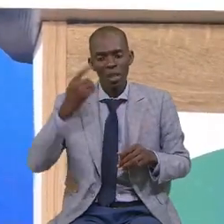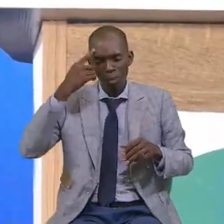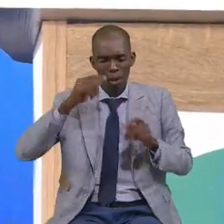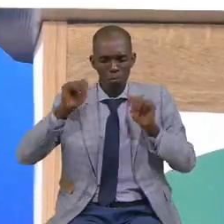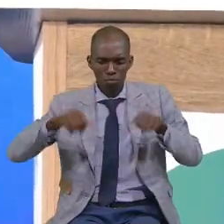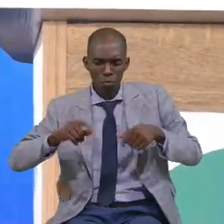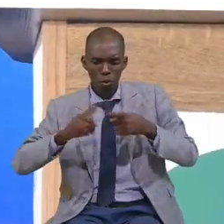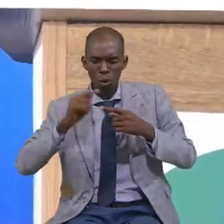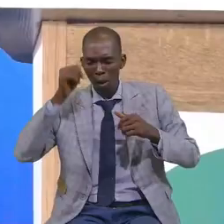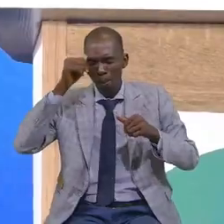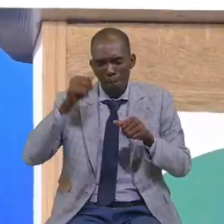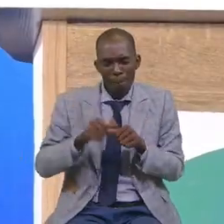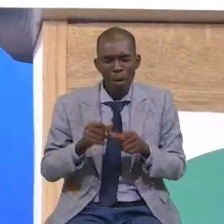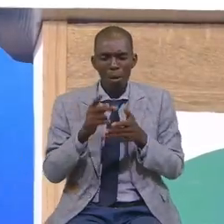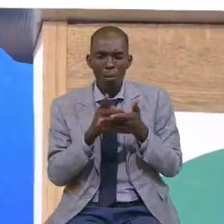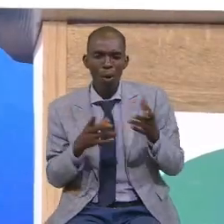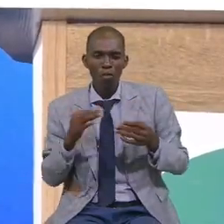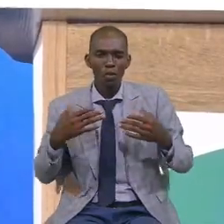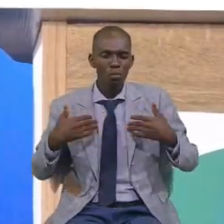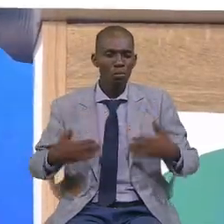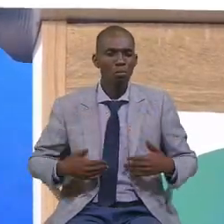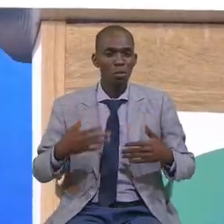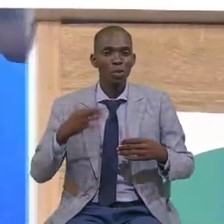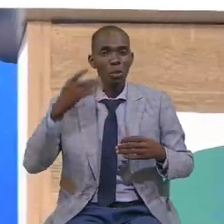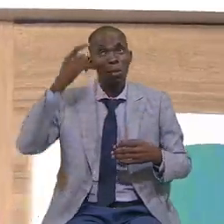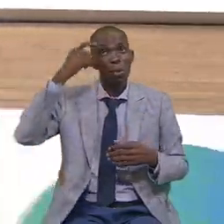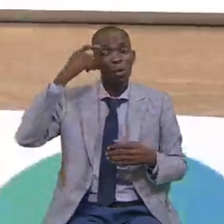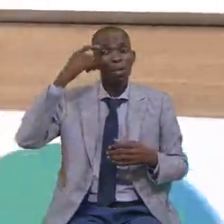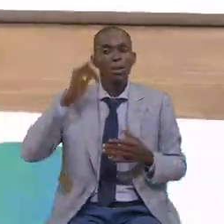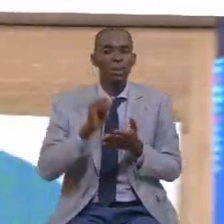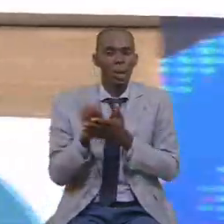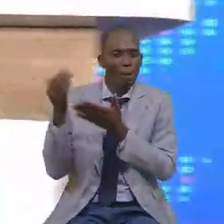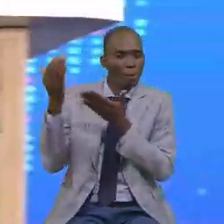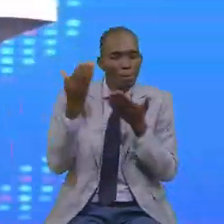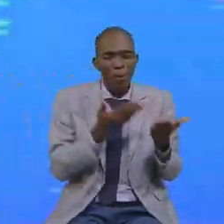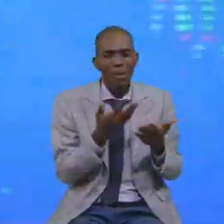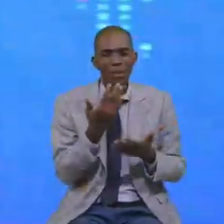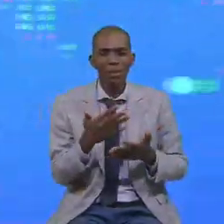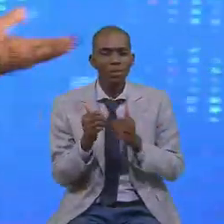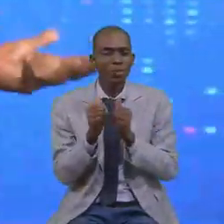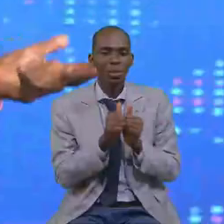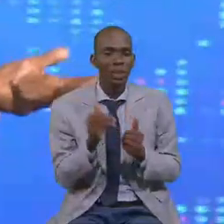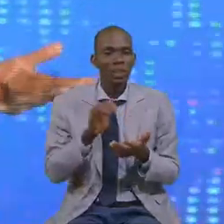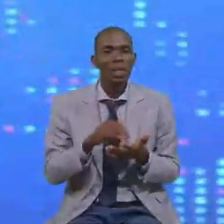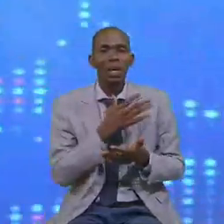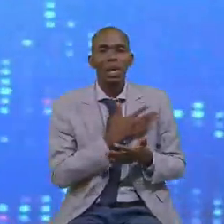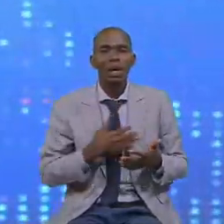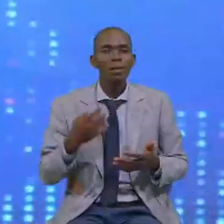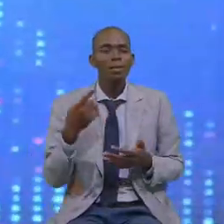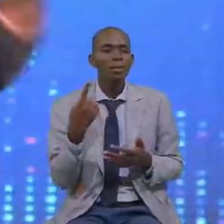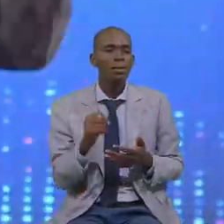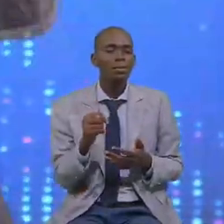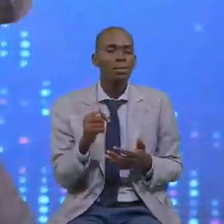the part of the brain that reads this and remember, and the frontal lobe that reads that,